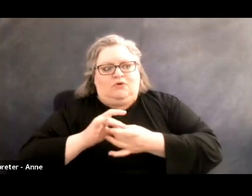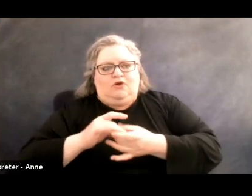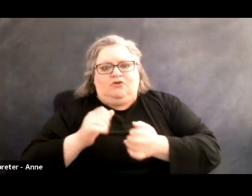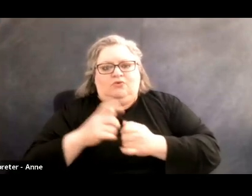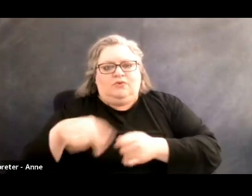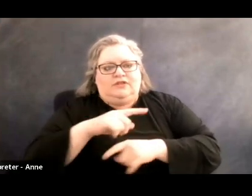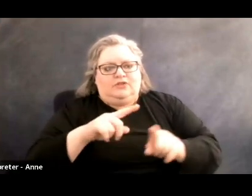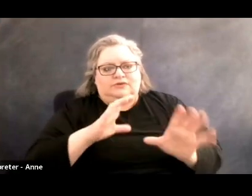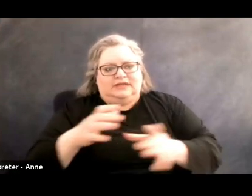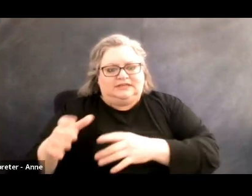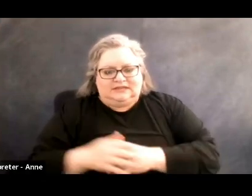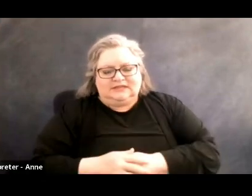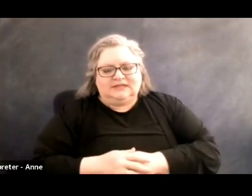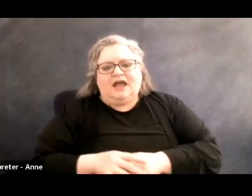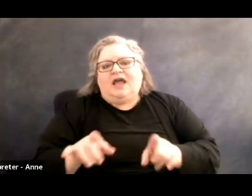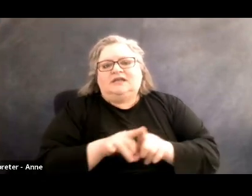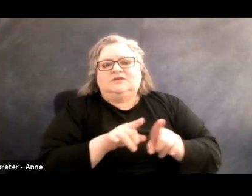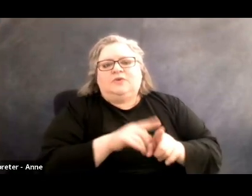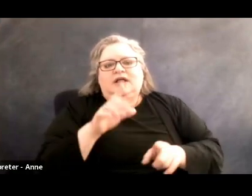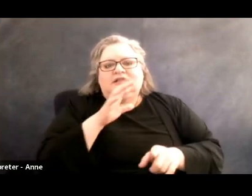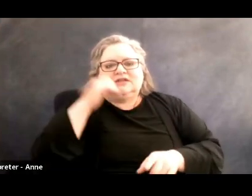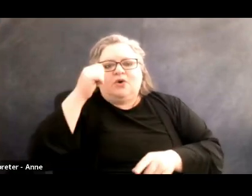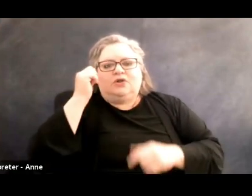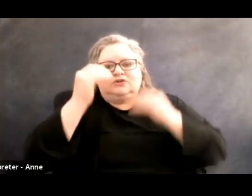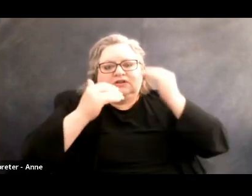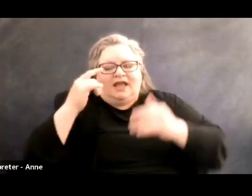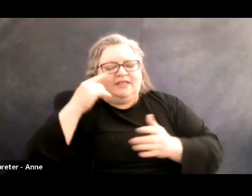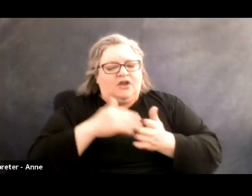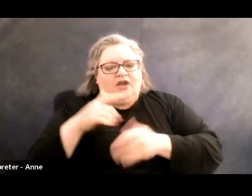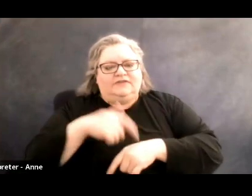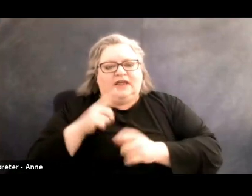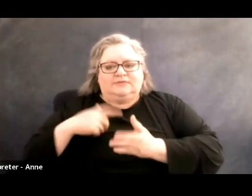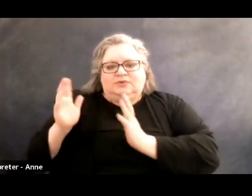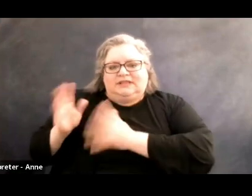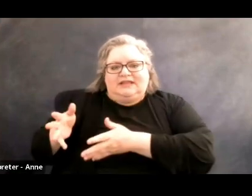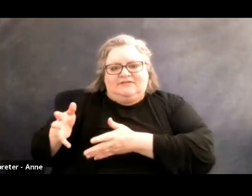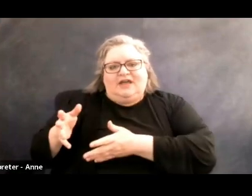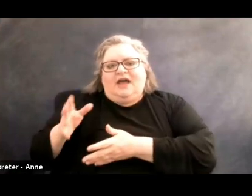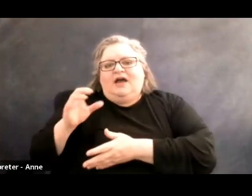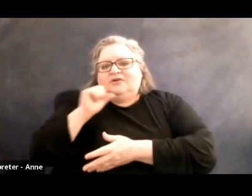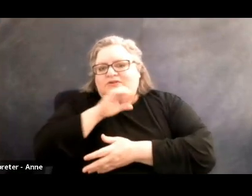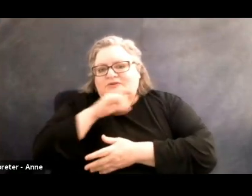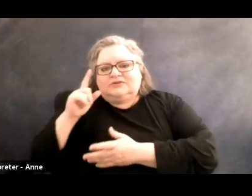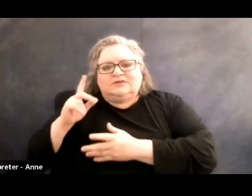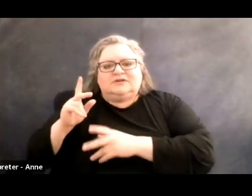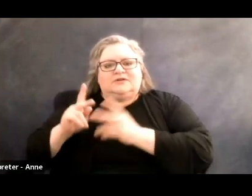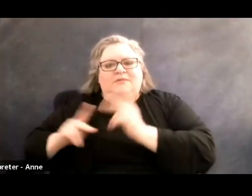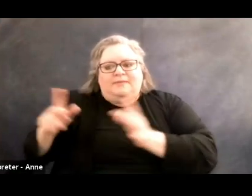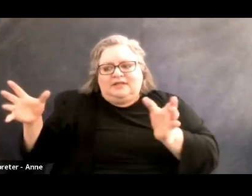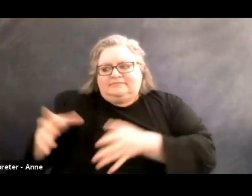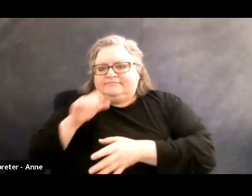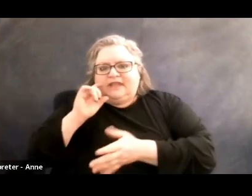entities? And then as well as the older adults, I think oftentimes we leave out the older population, not recognizing